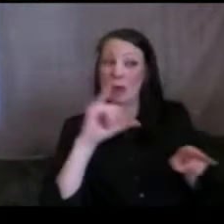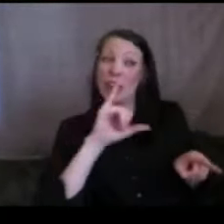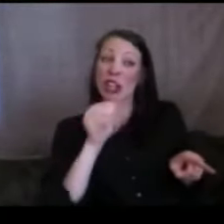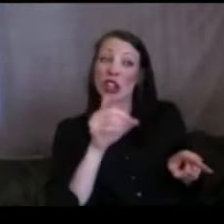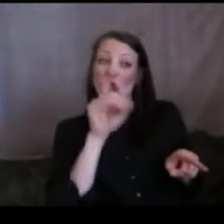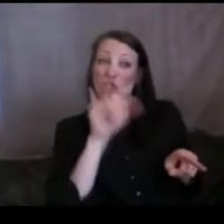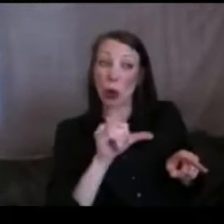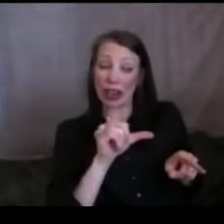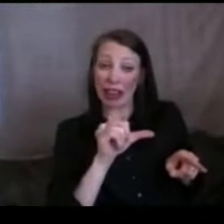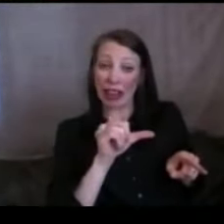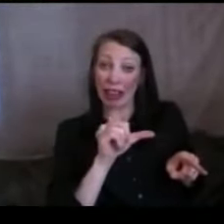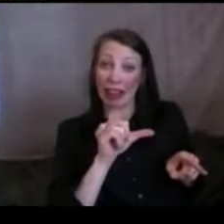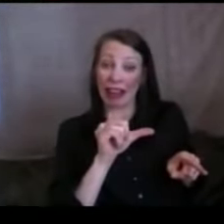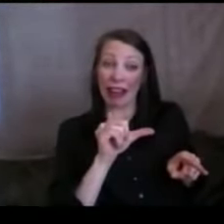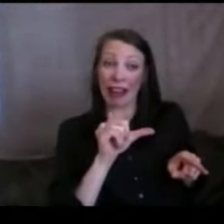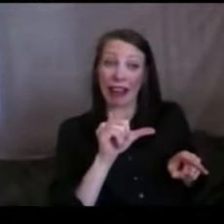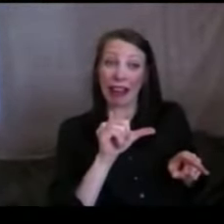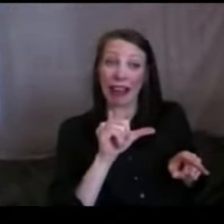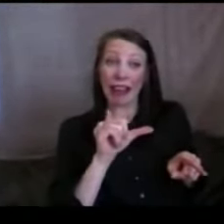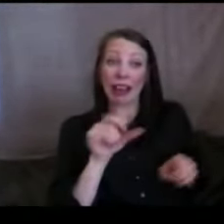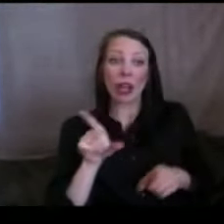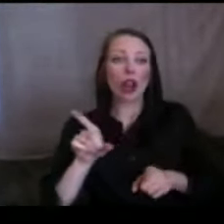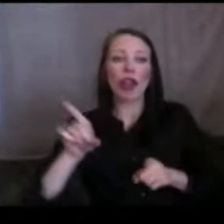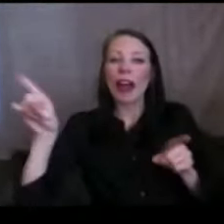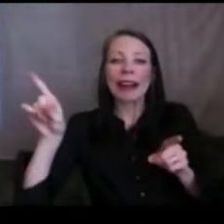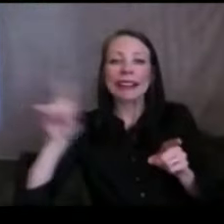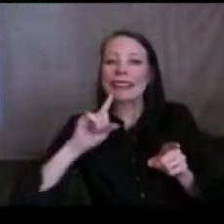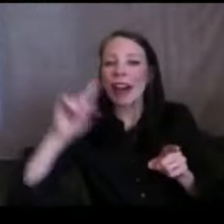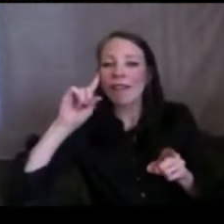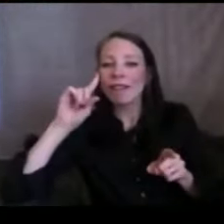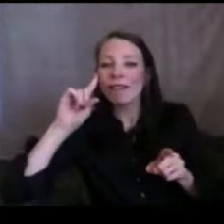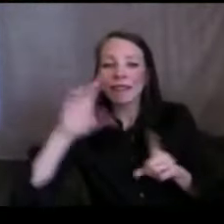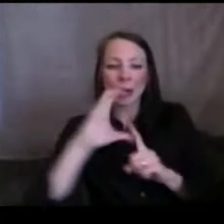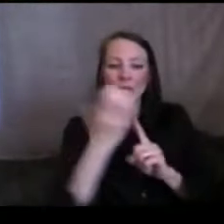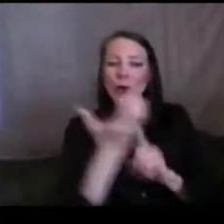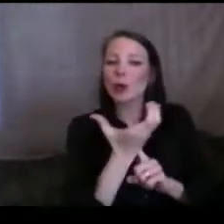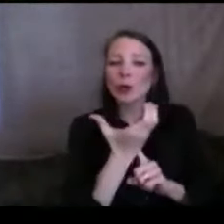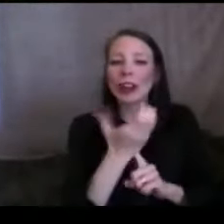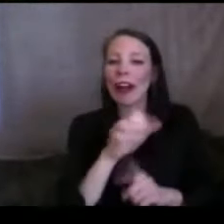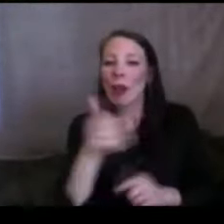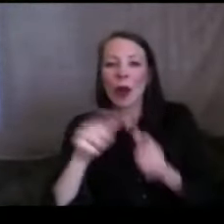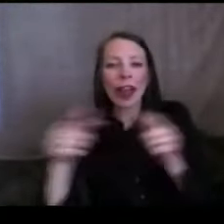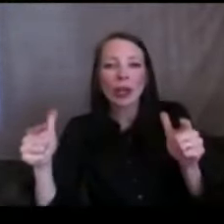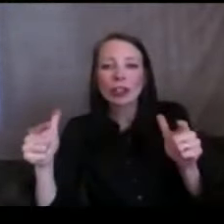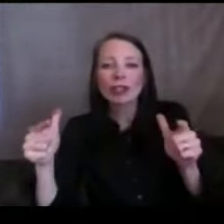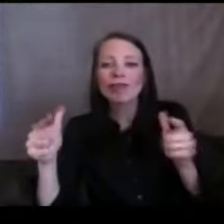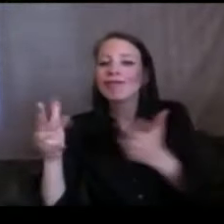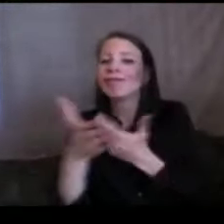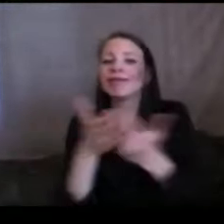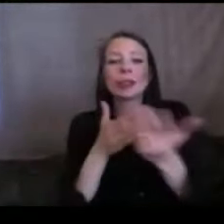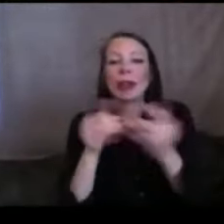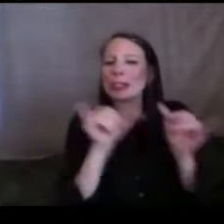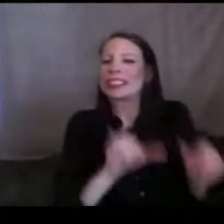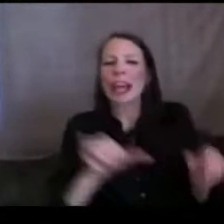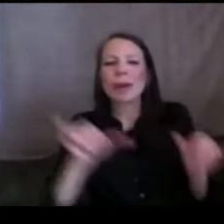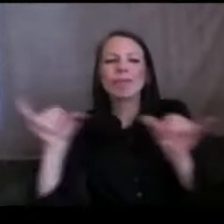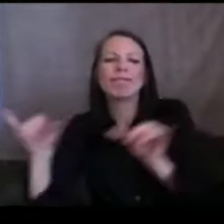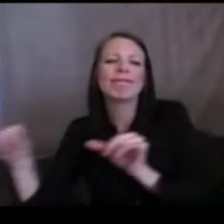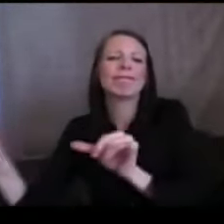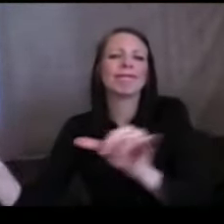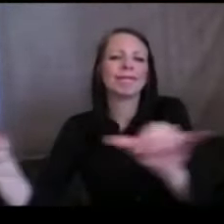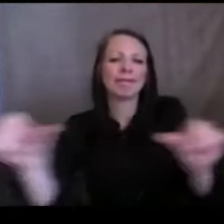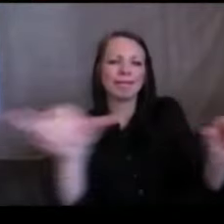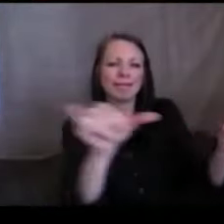like other culture, other language, because if I feel like if we can work with the people